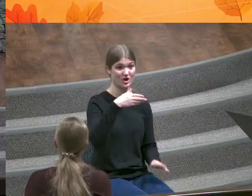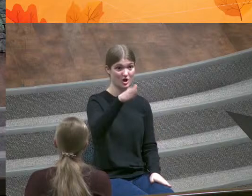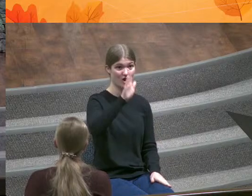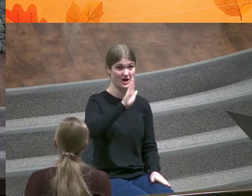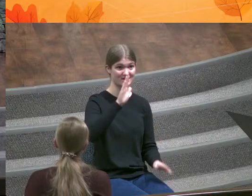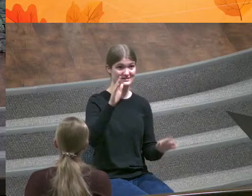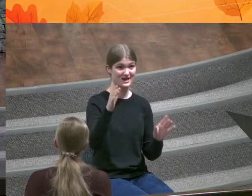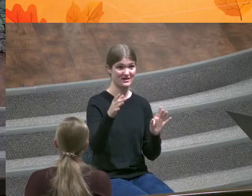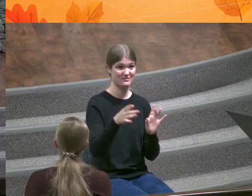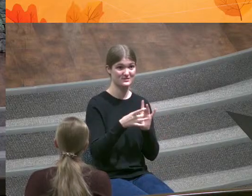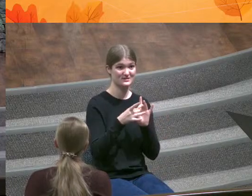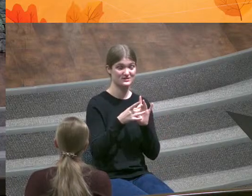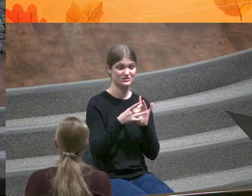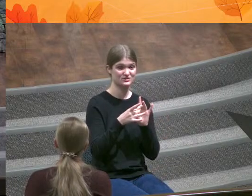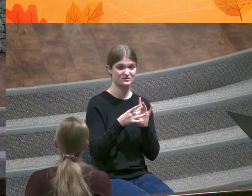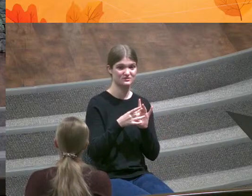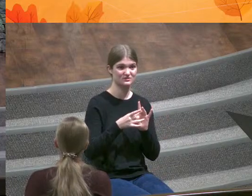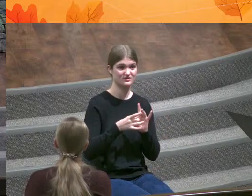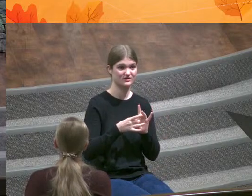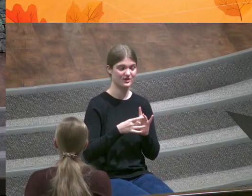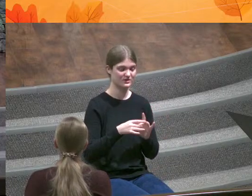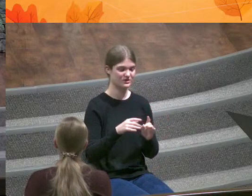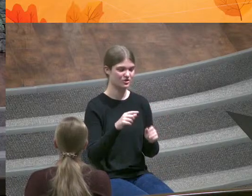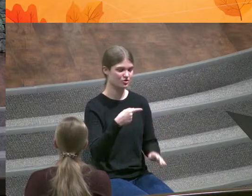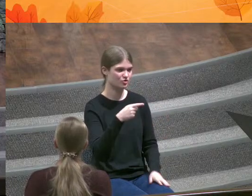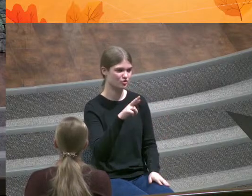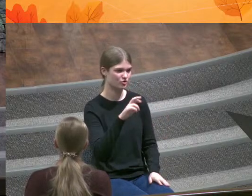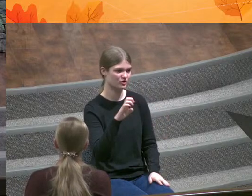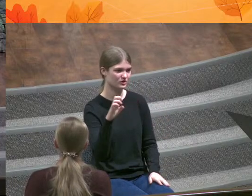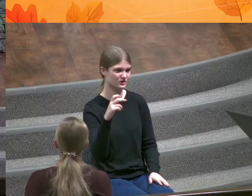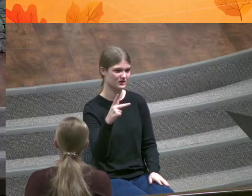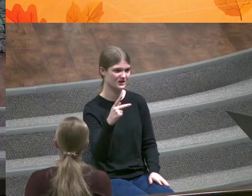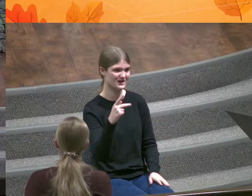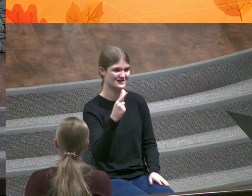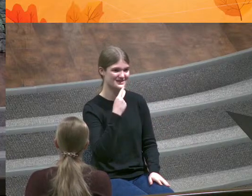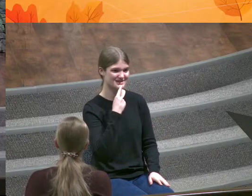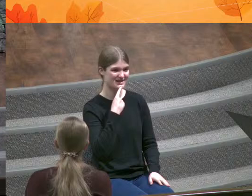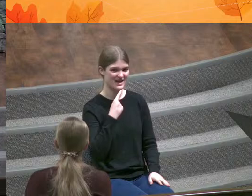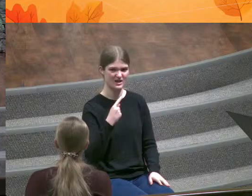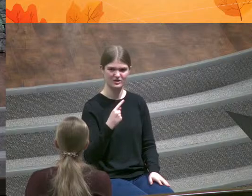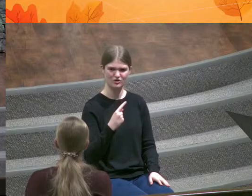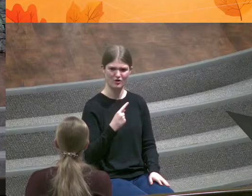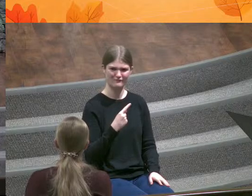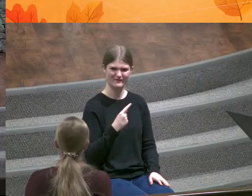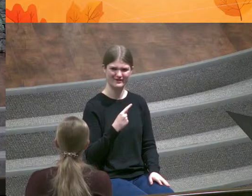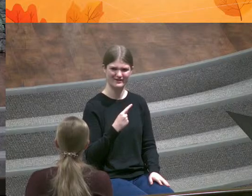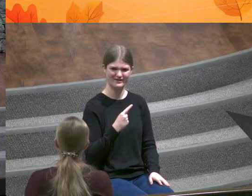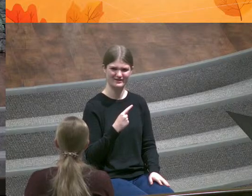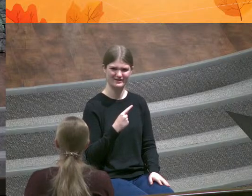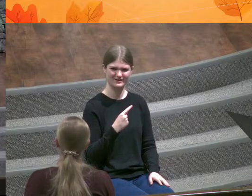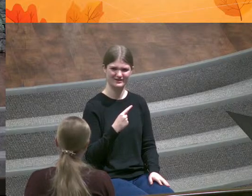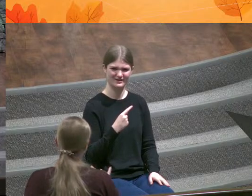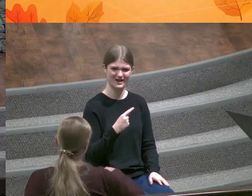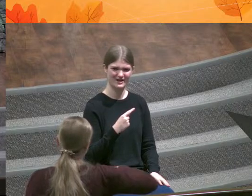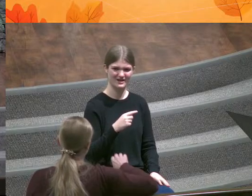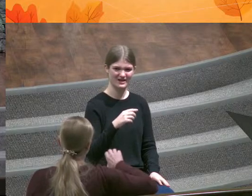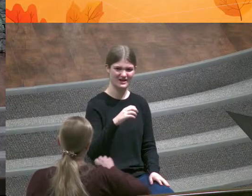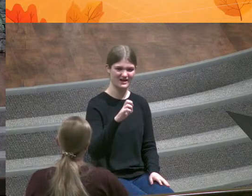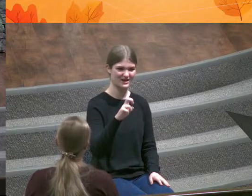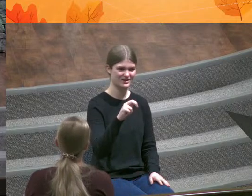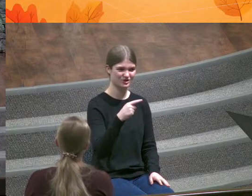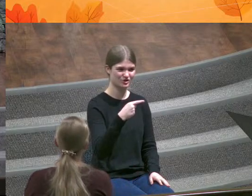own possession. Really, if you look at the Greek, what you've got right here is an engulfing. The ideas of an engulfing. You are a